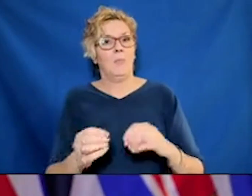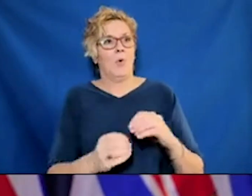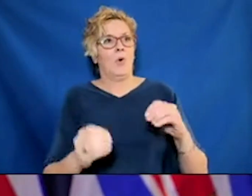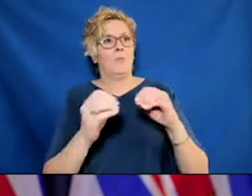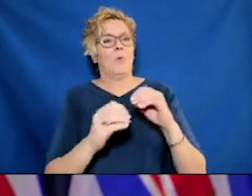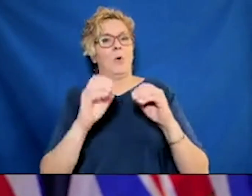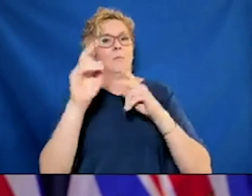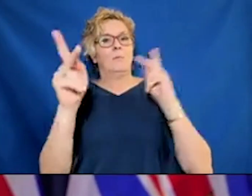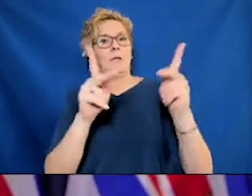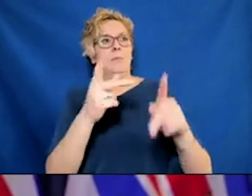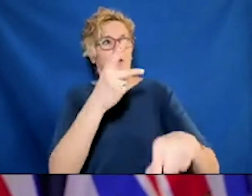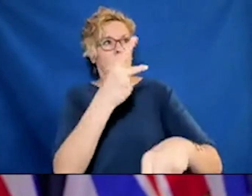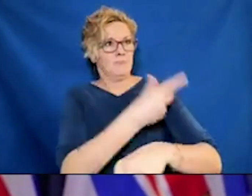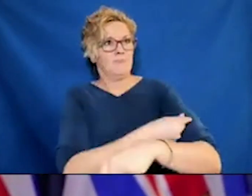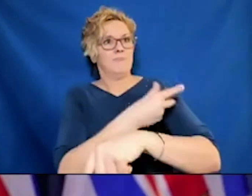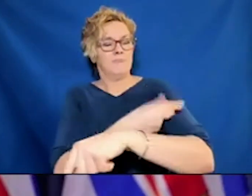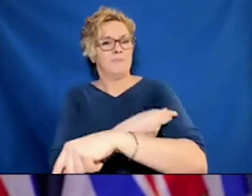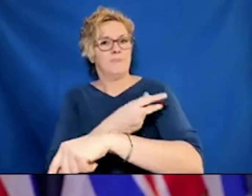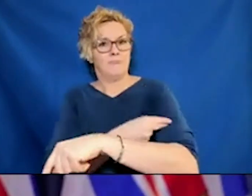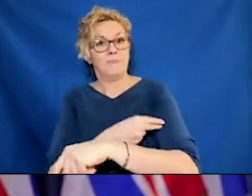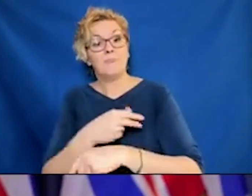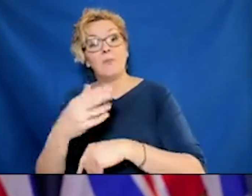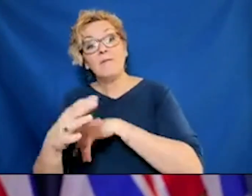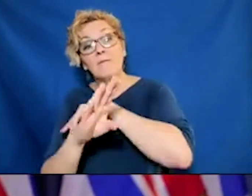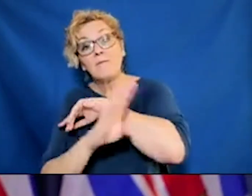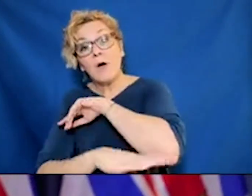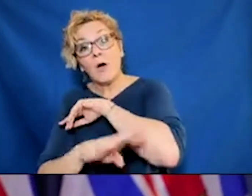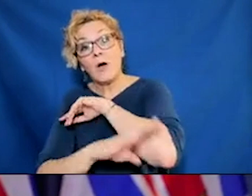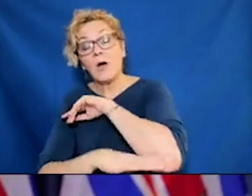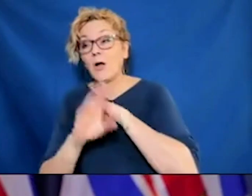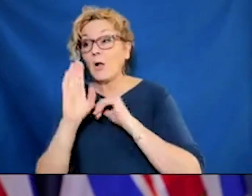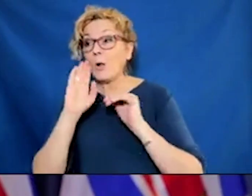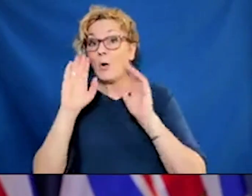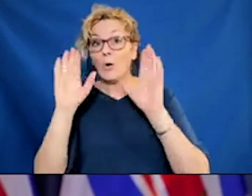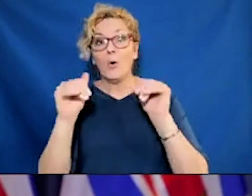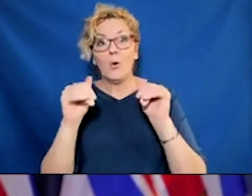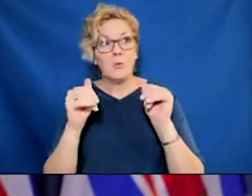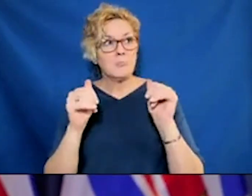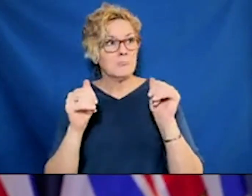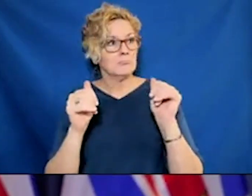to stop the disruption that illness causes, but also to stop the